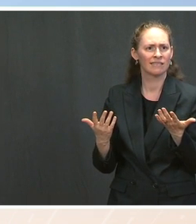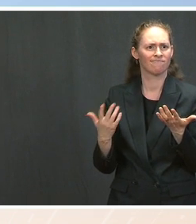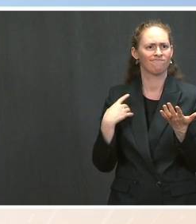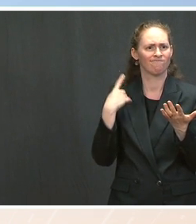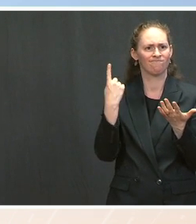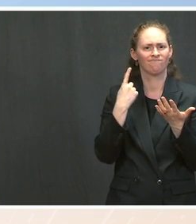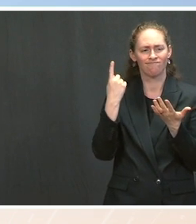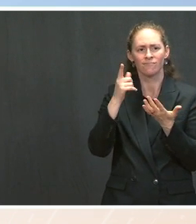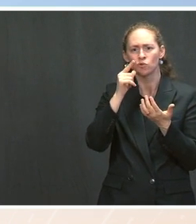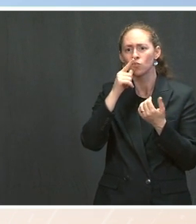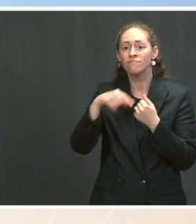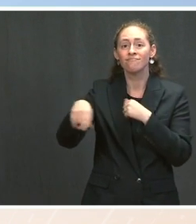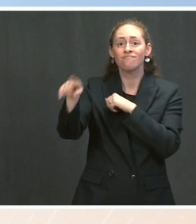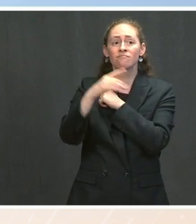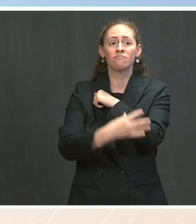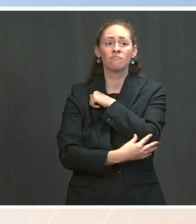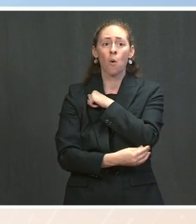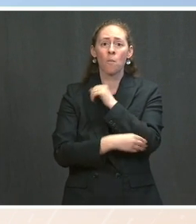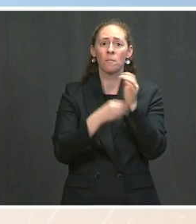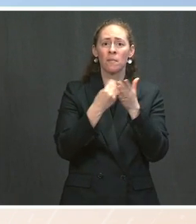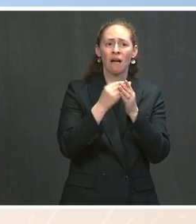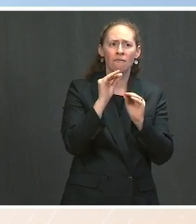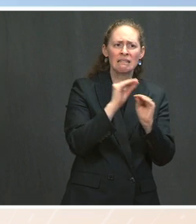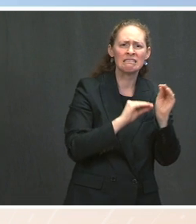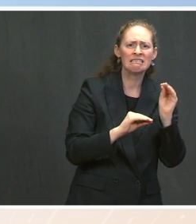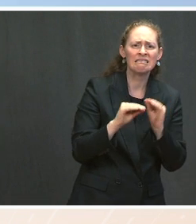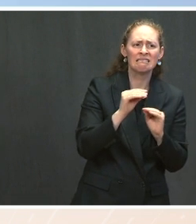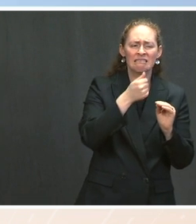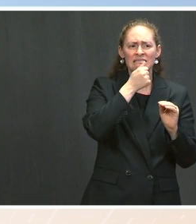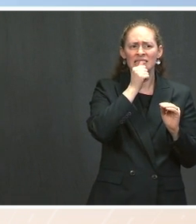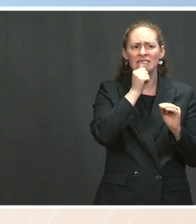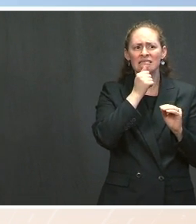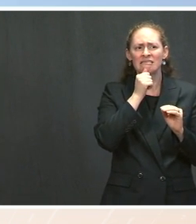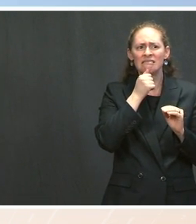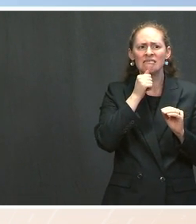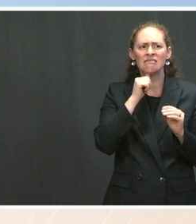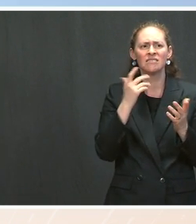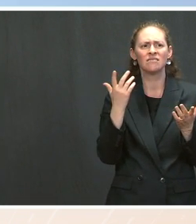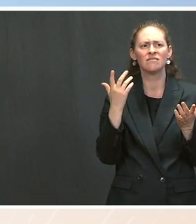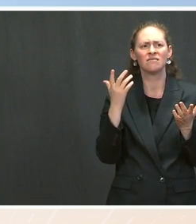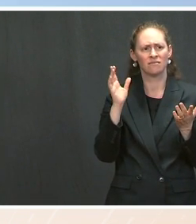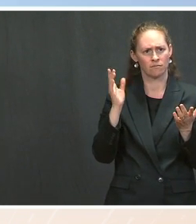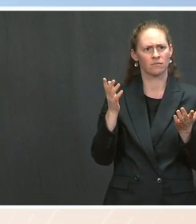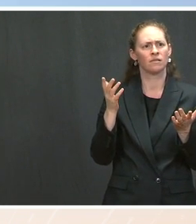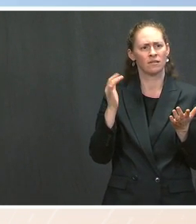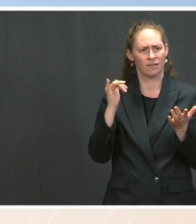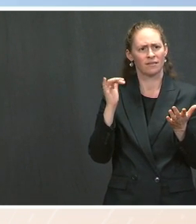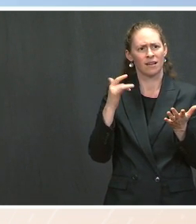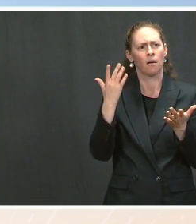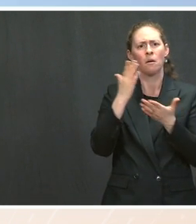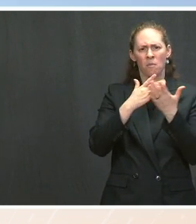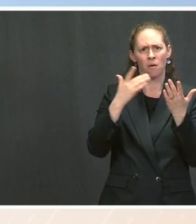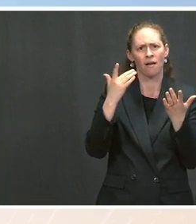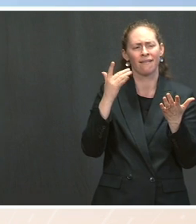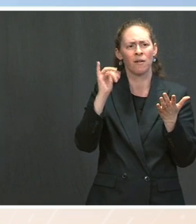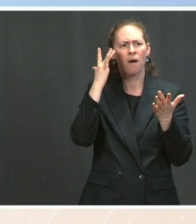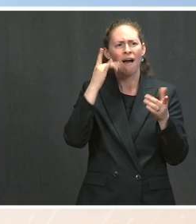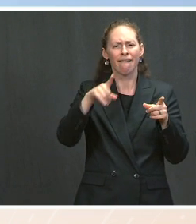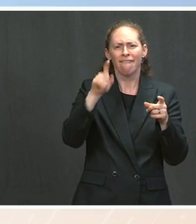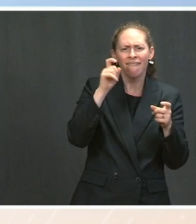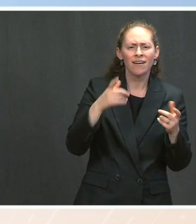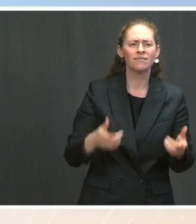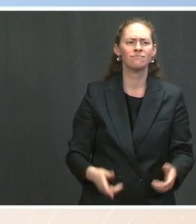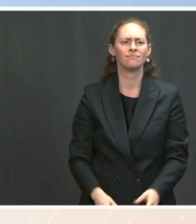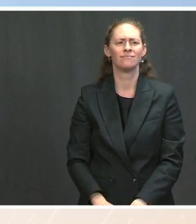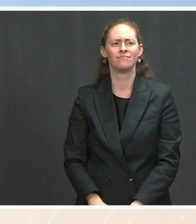Right? Every dollar that comes in. That's why it's so perplexing that some are proposing user fees, but it's another topic. Right. Well, you want to continue